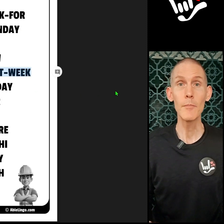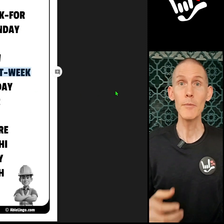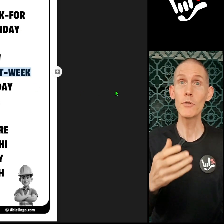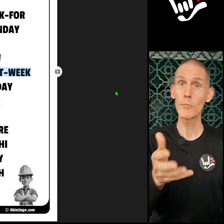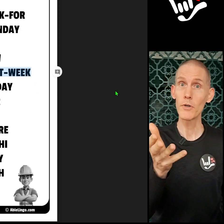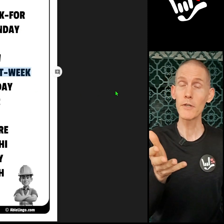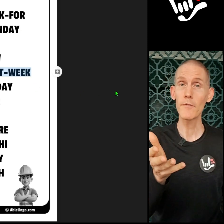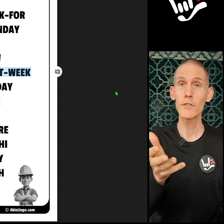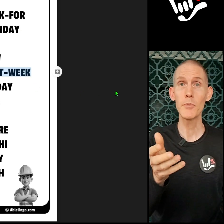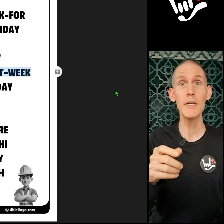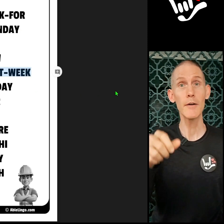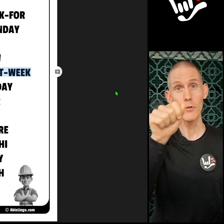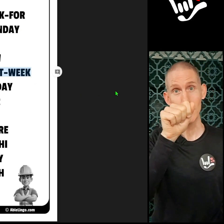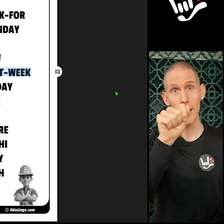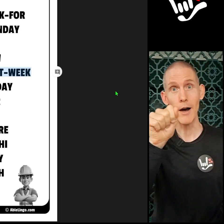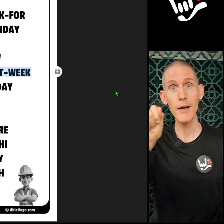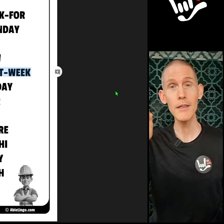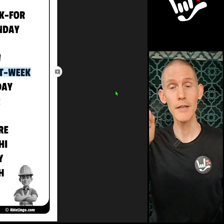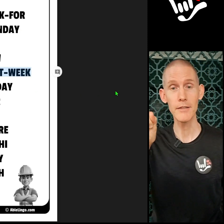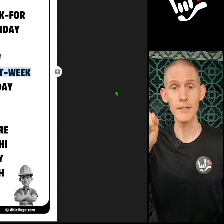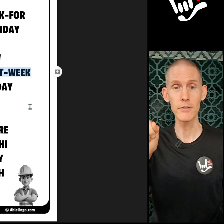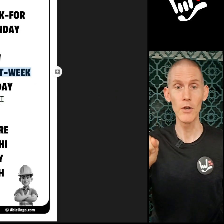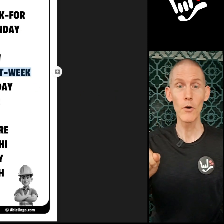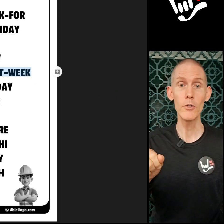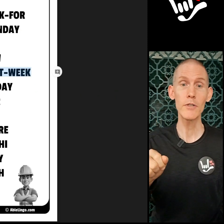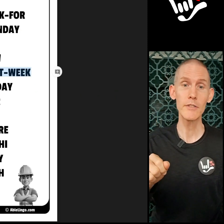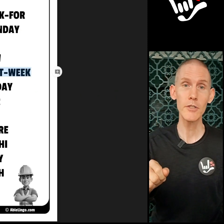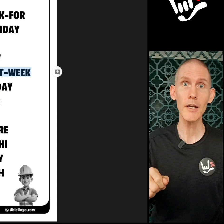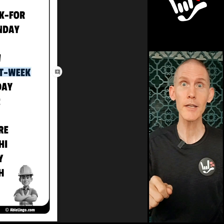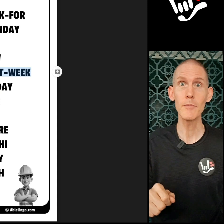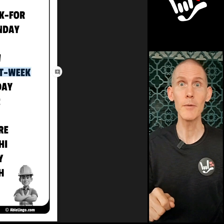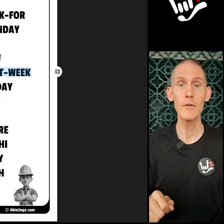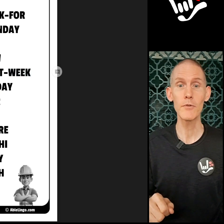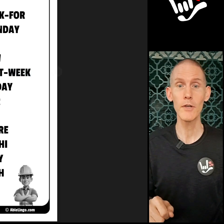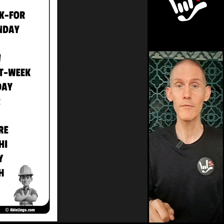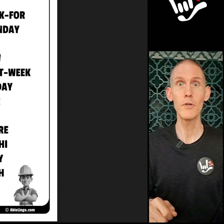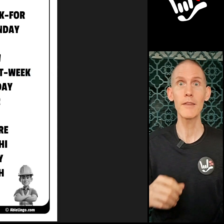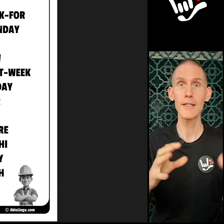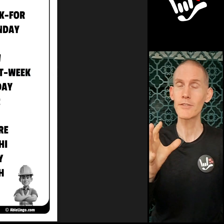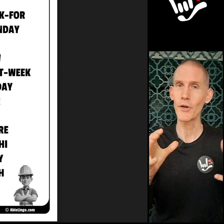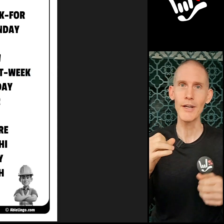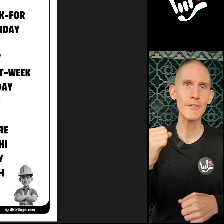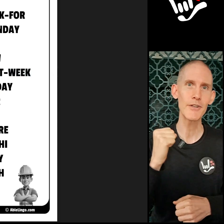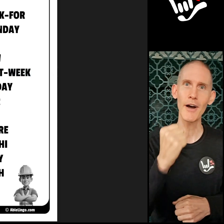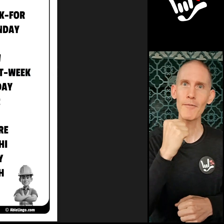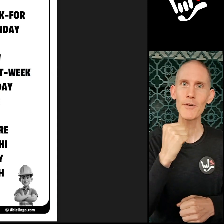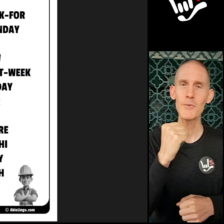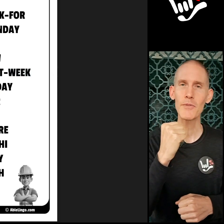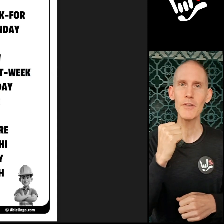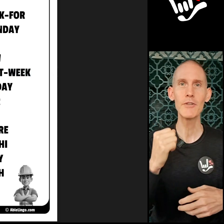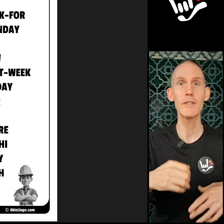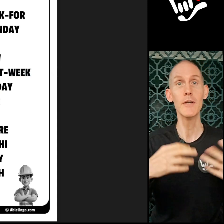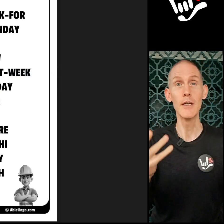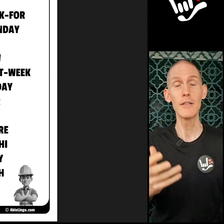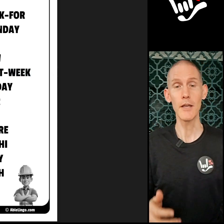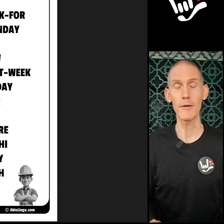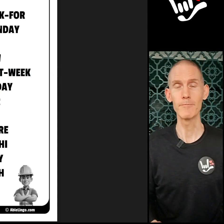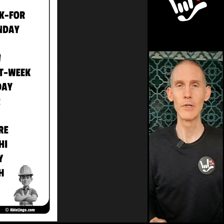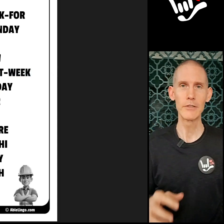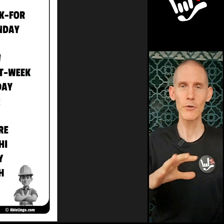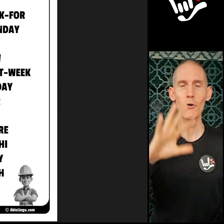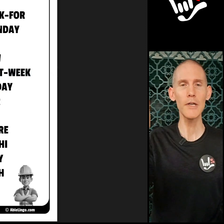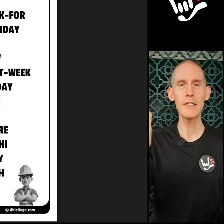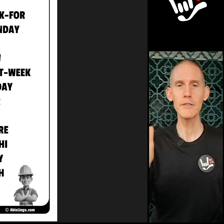week. Maybe you could print off this PDF, you could highlight this, or you can check it. Maybe if you've got that sign and you're confident with it, you can,